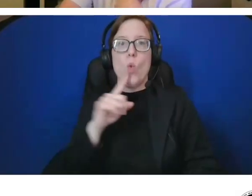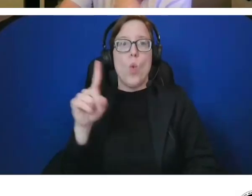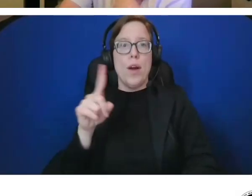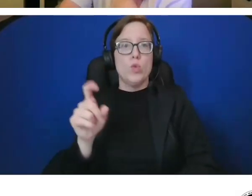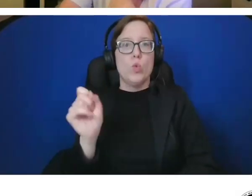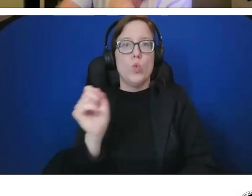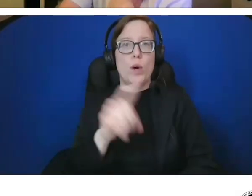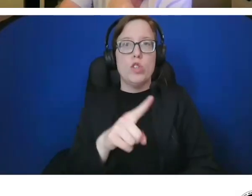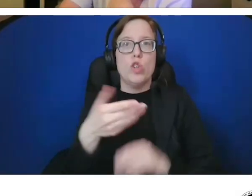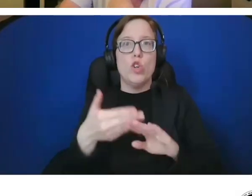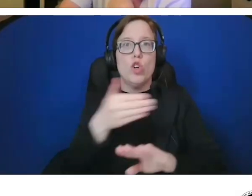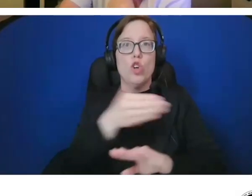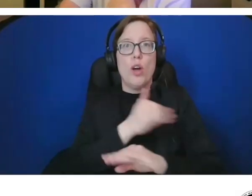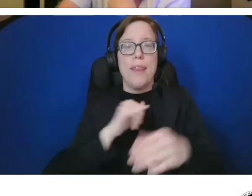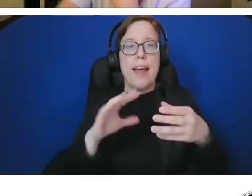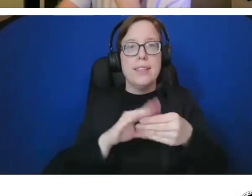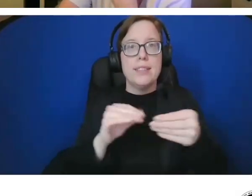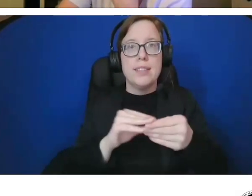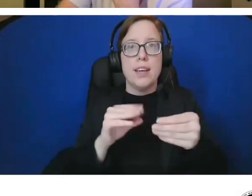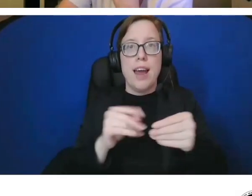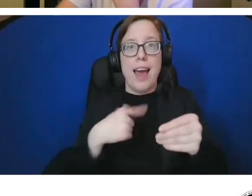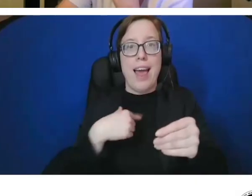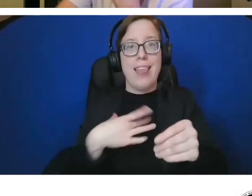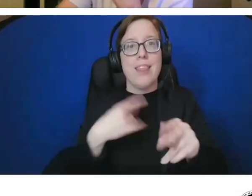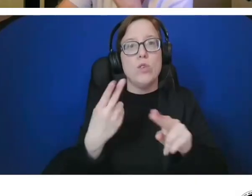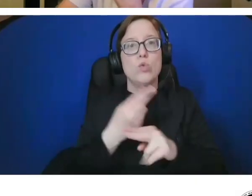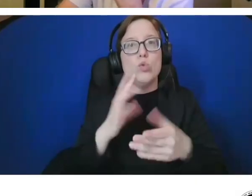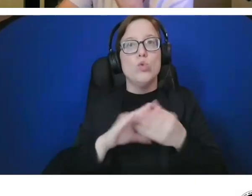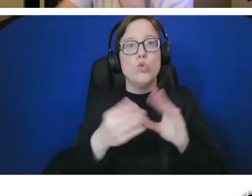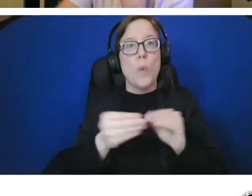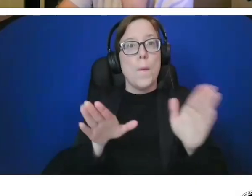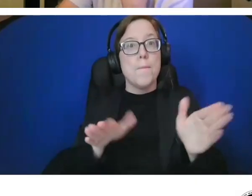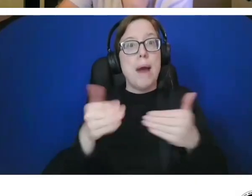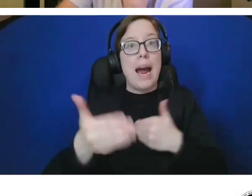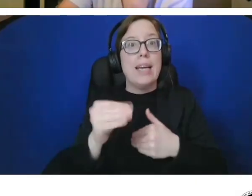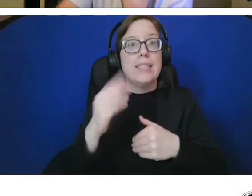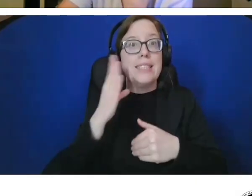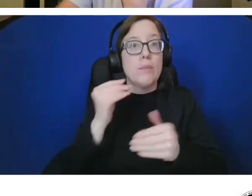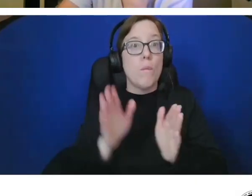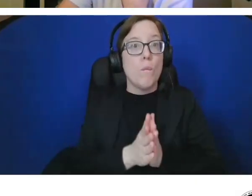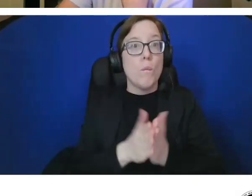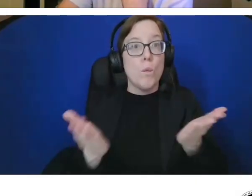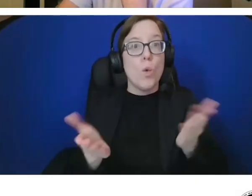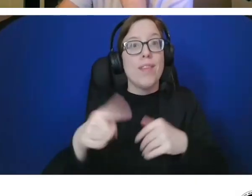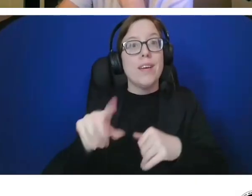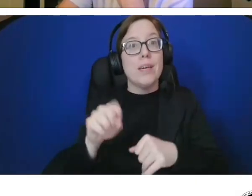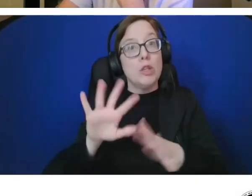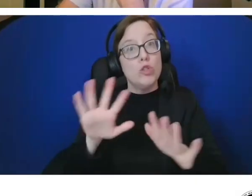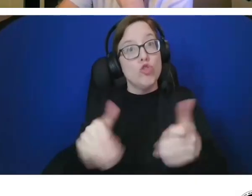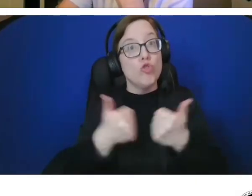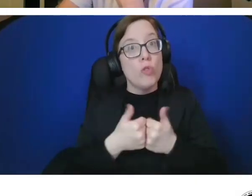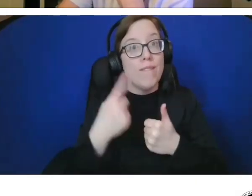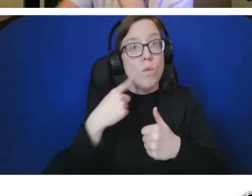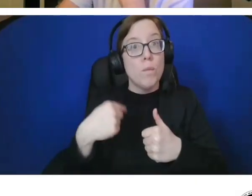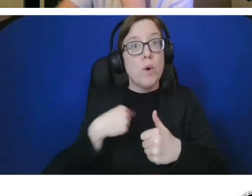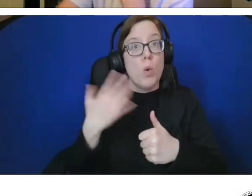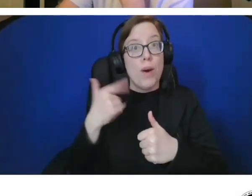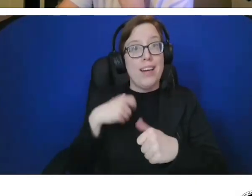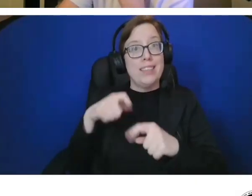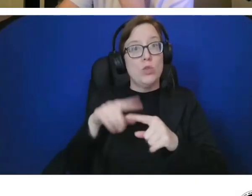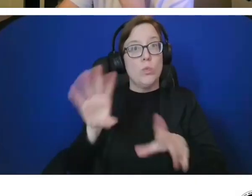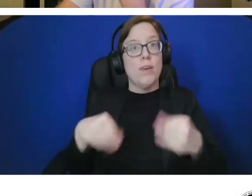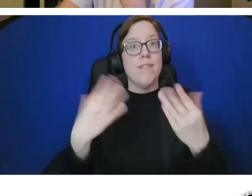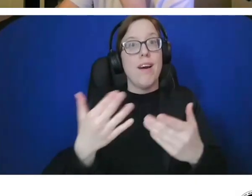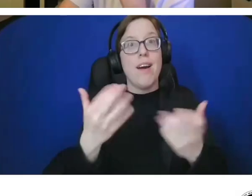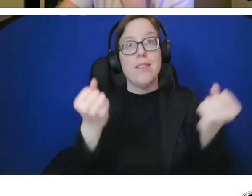one question earlier that said, I like using story boxes and experience books. They can be challenging for me because